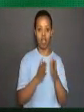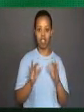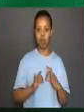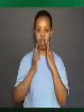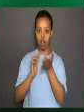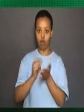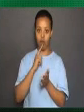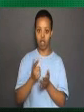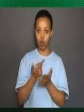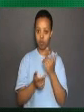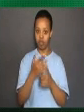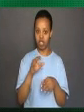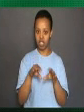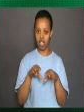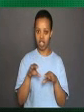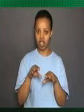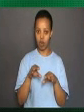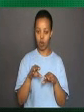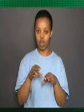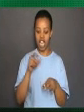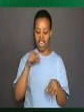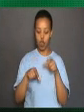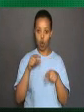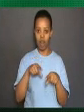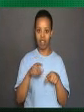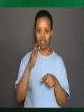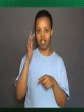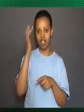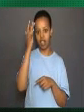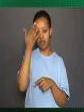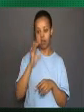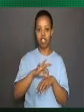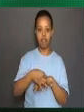transmission we will discuss is droplet infection.